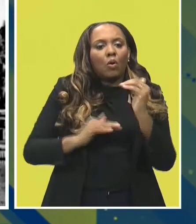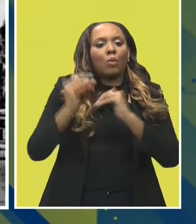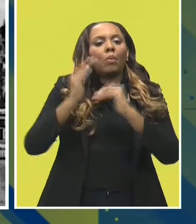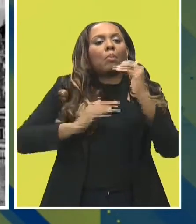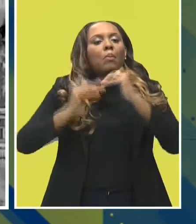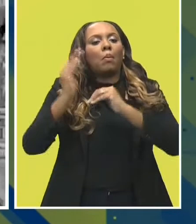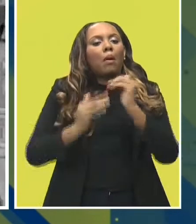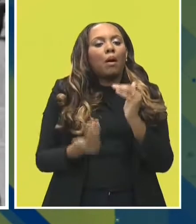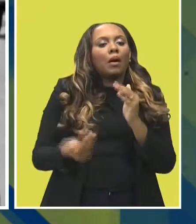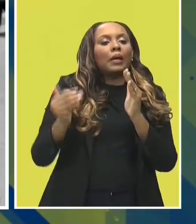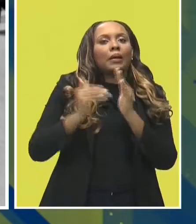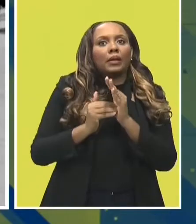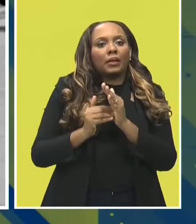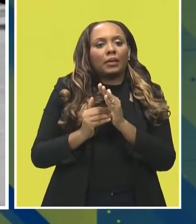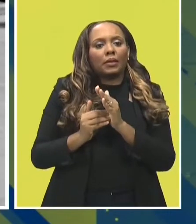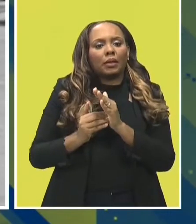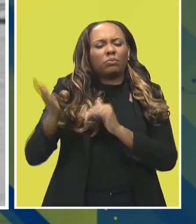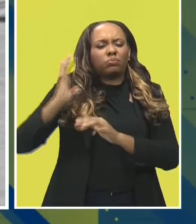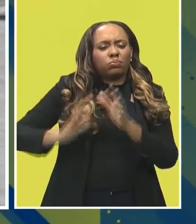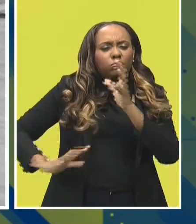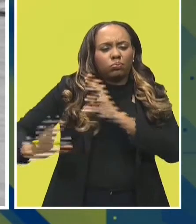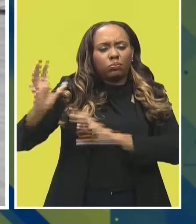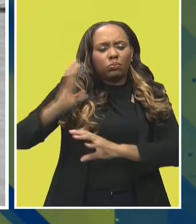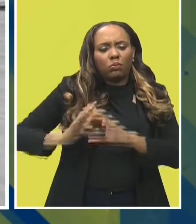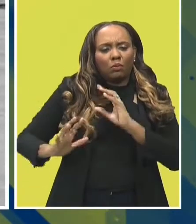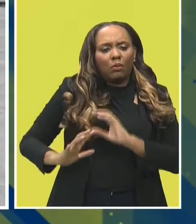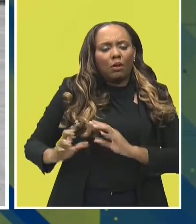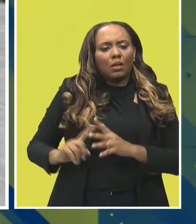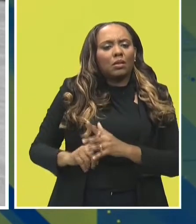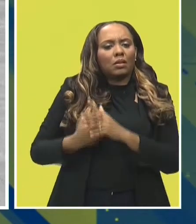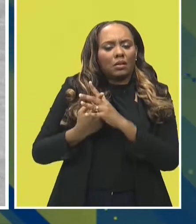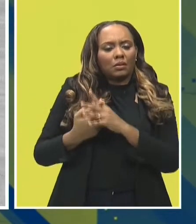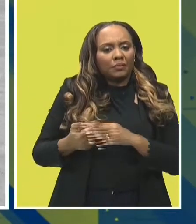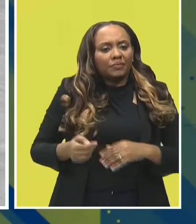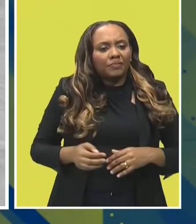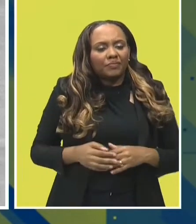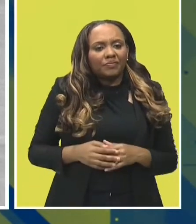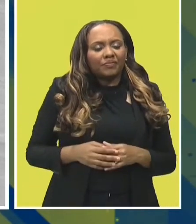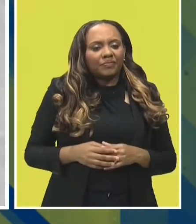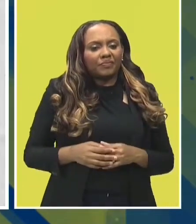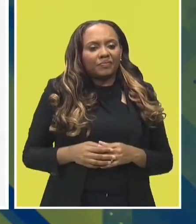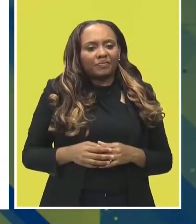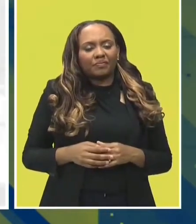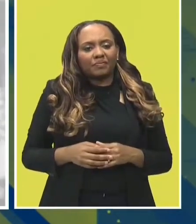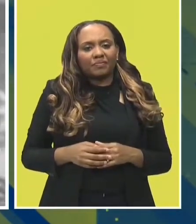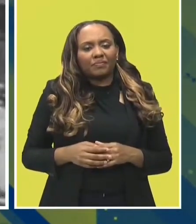wooden structure that the Arawaks made all the way back in 1628 into the swing bridge.